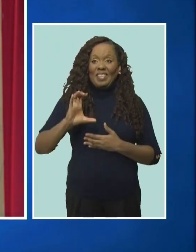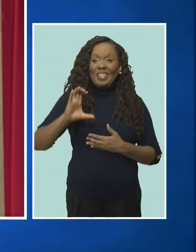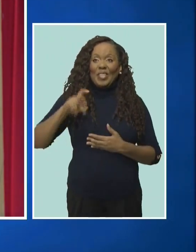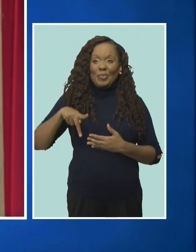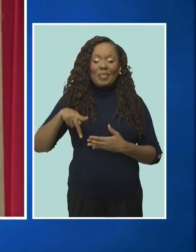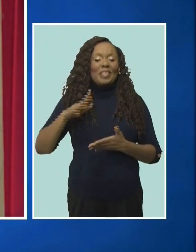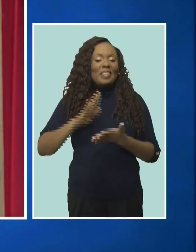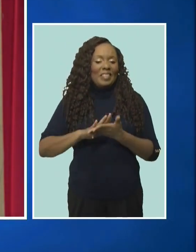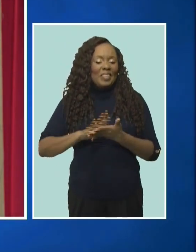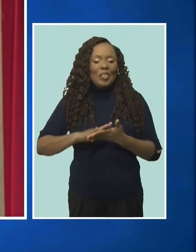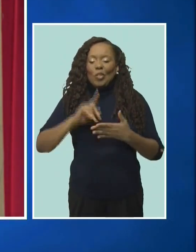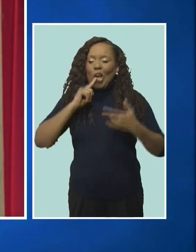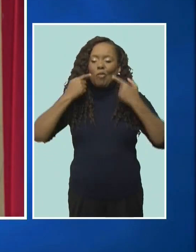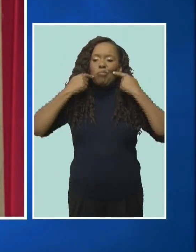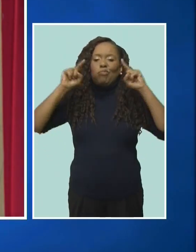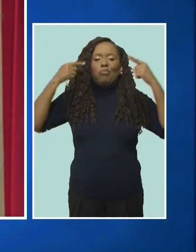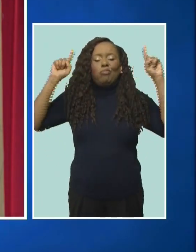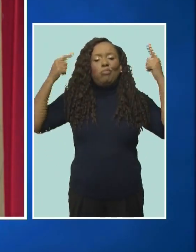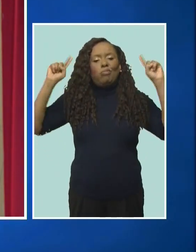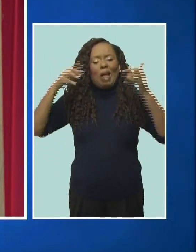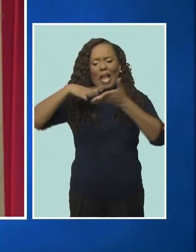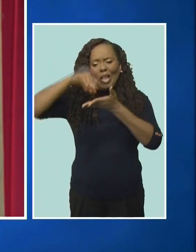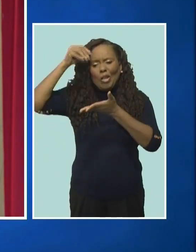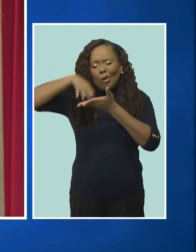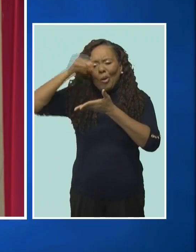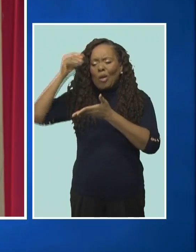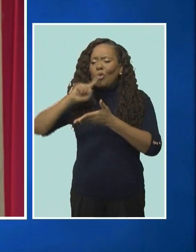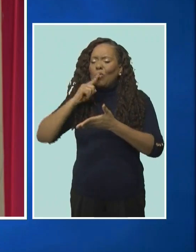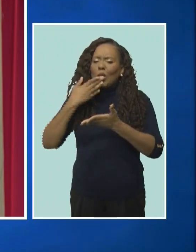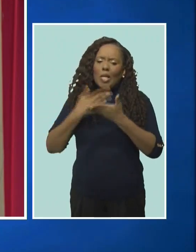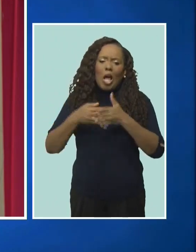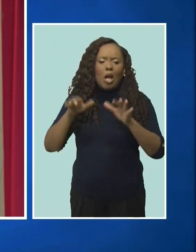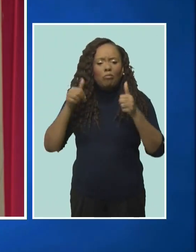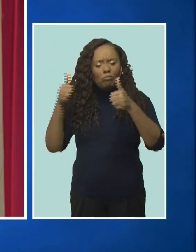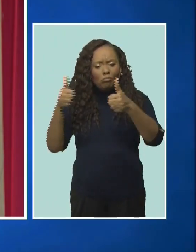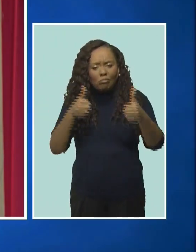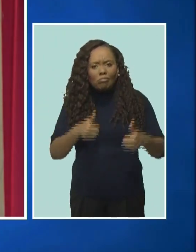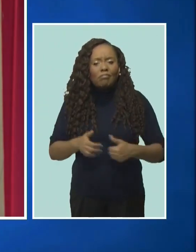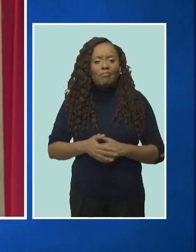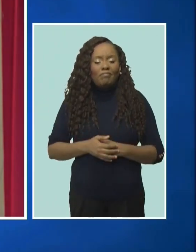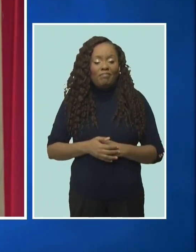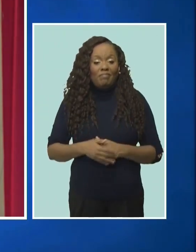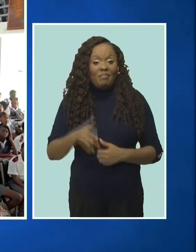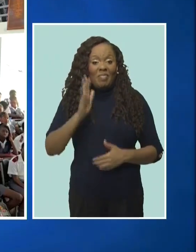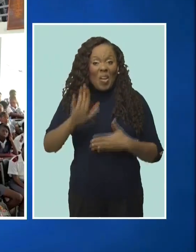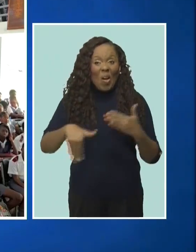where he excelled academically. And that is a message to all of you students who are gathered here this